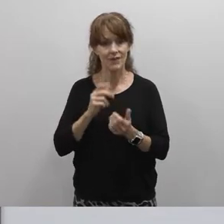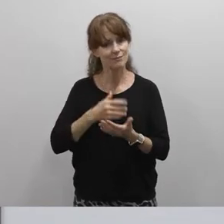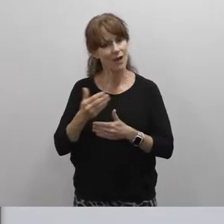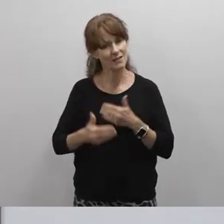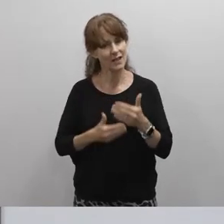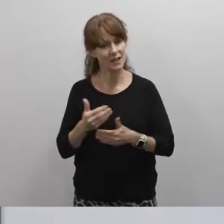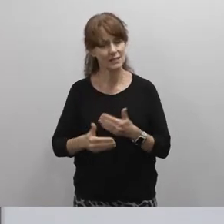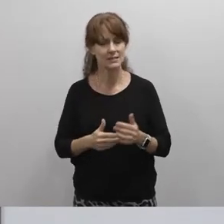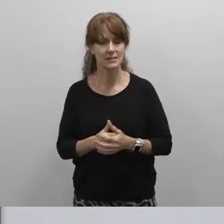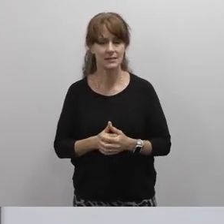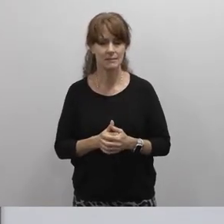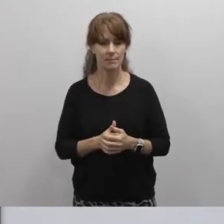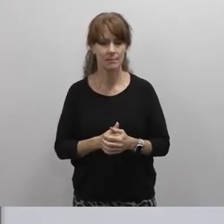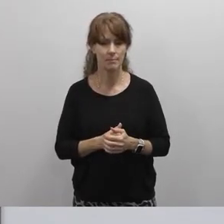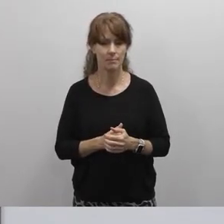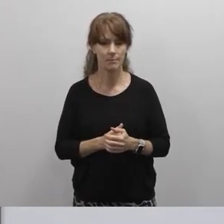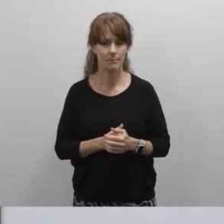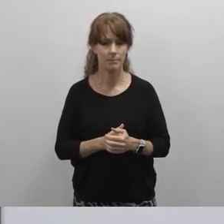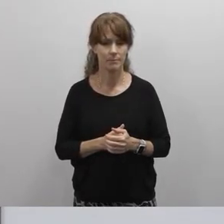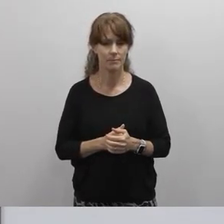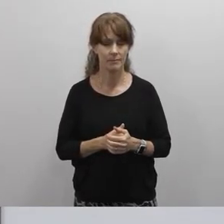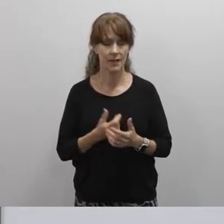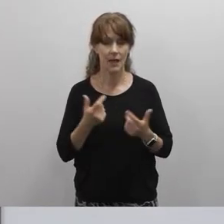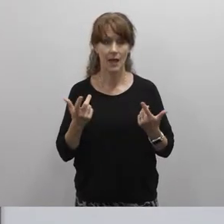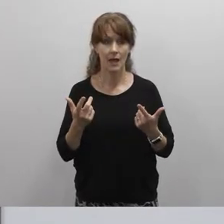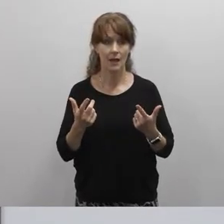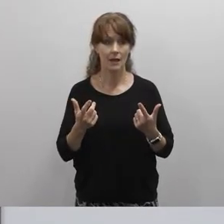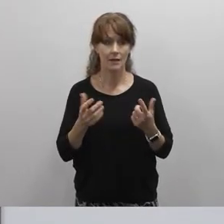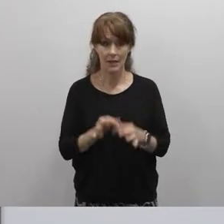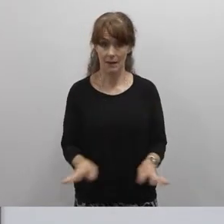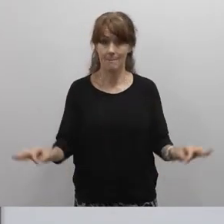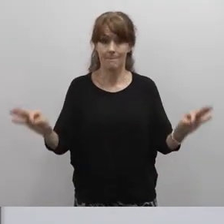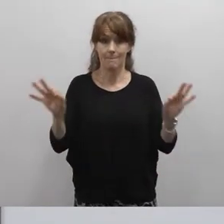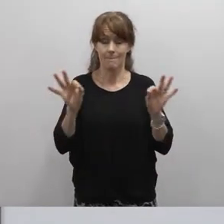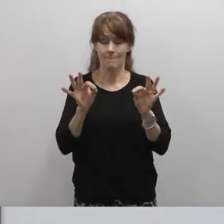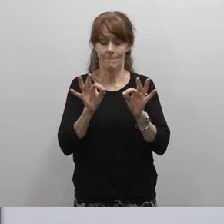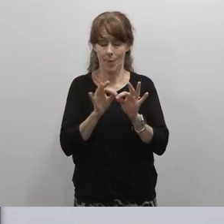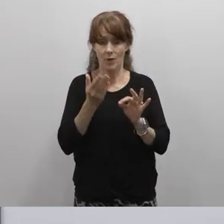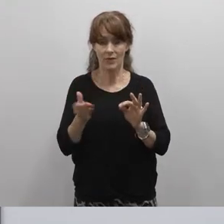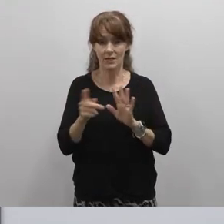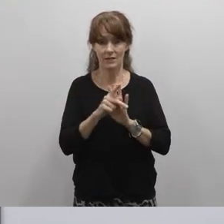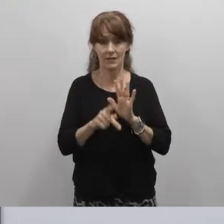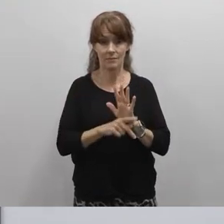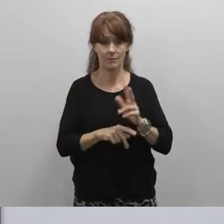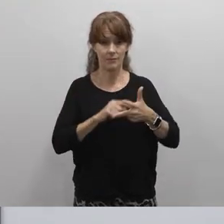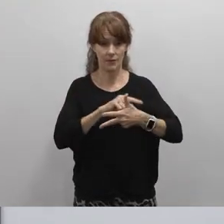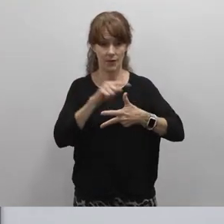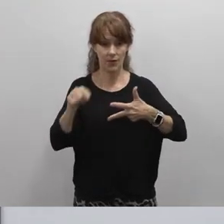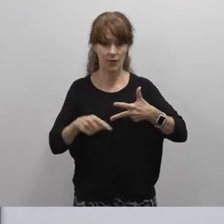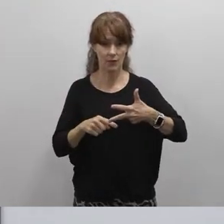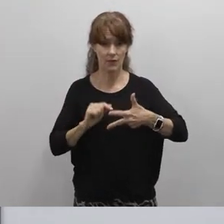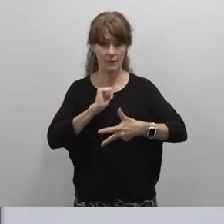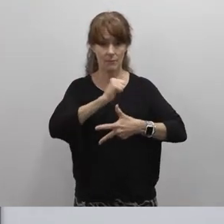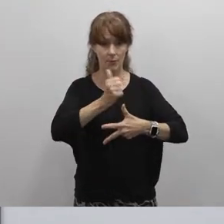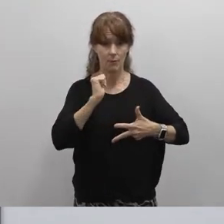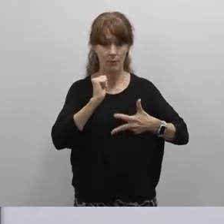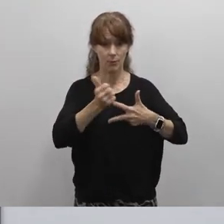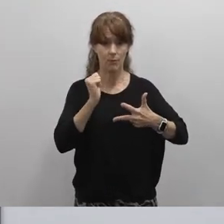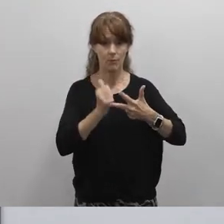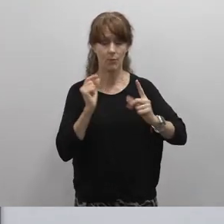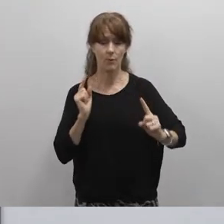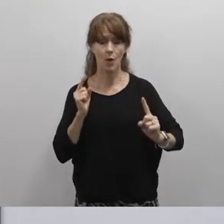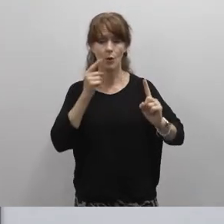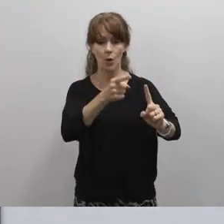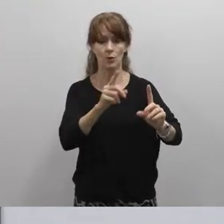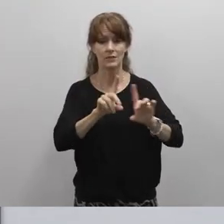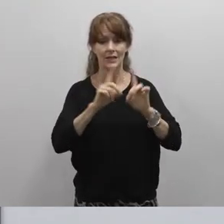And I think one of the big highlights that it will say in the policy is there's gonna be three clear implementation goals that the district